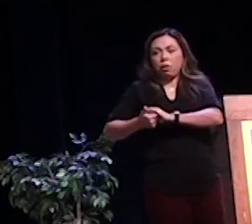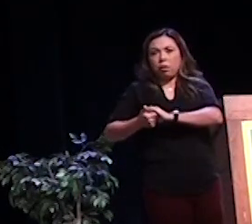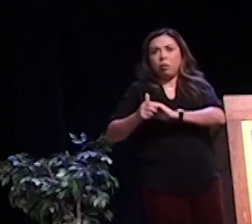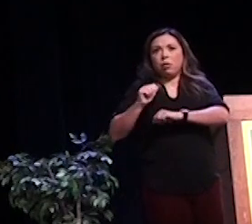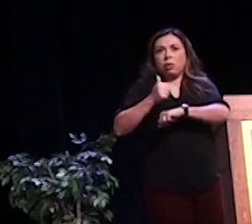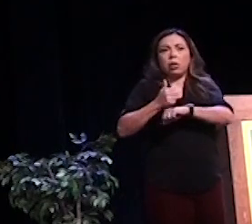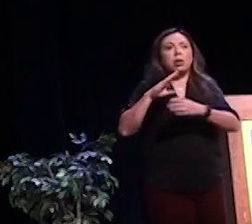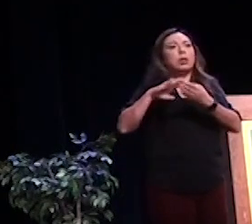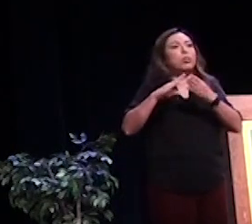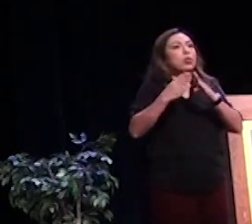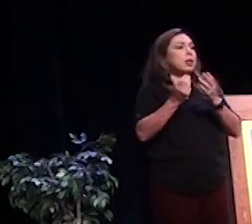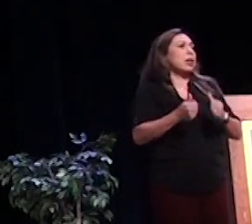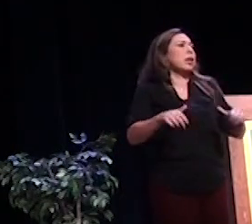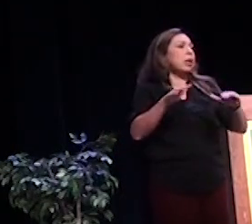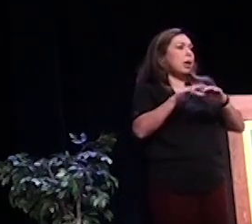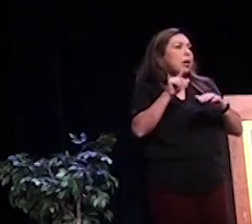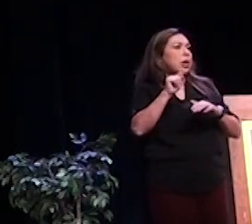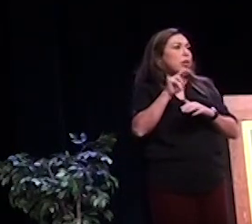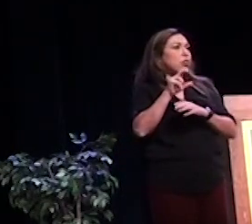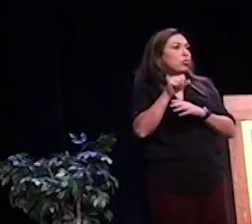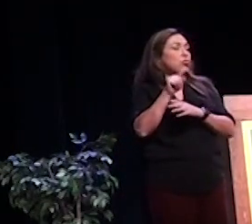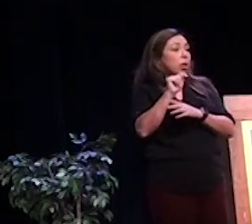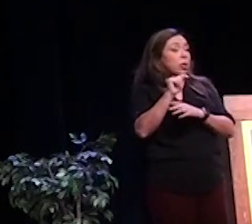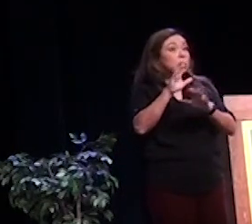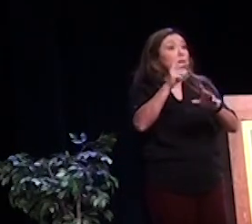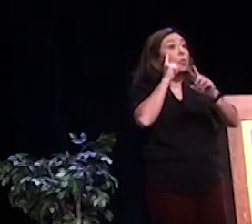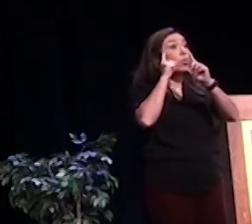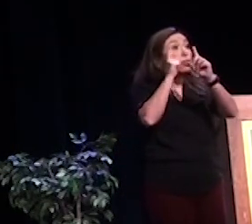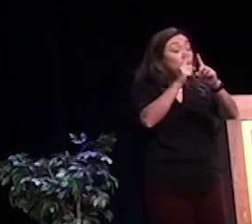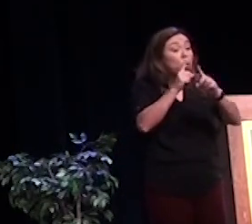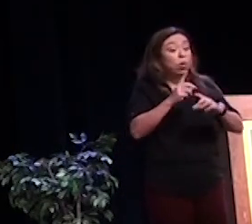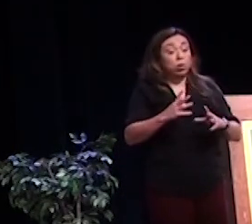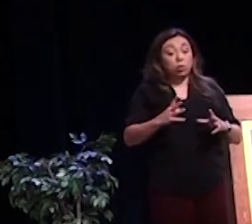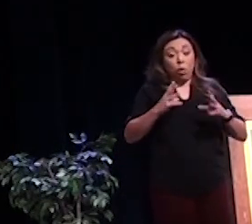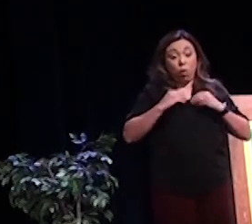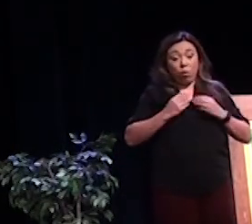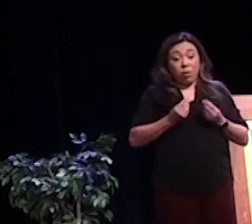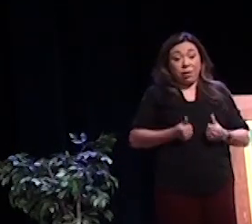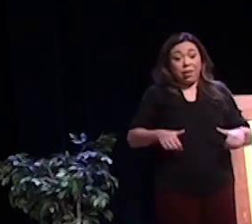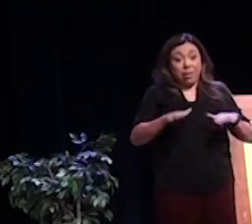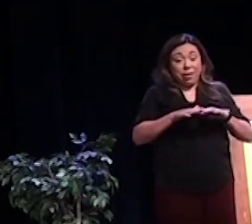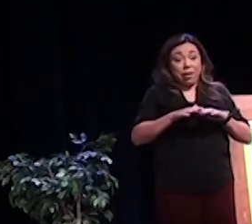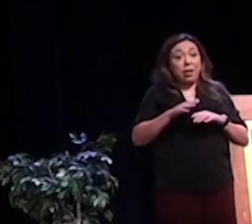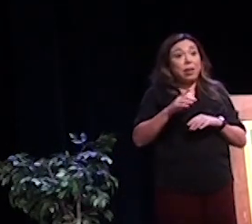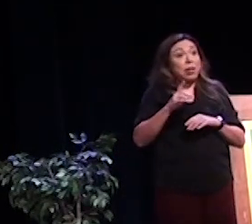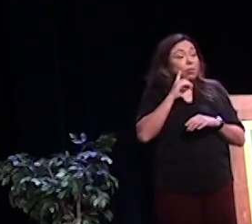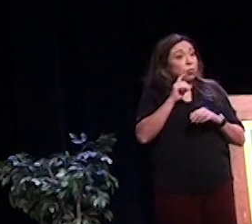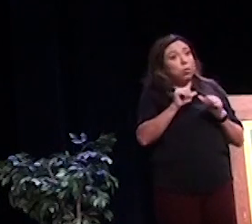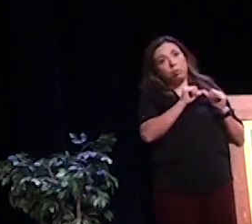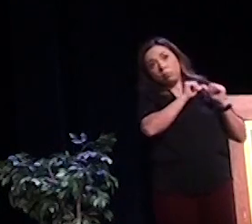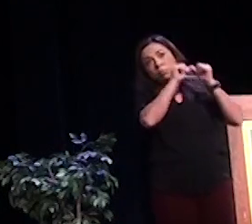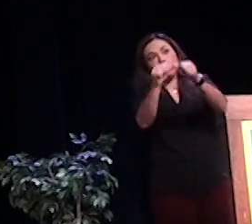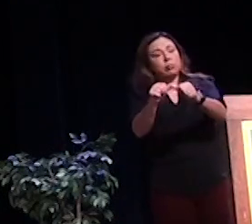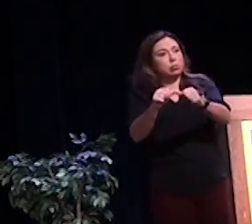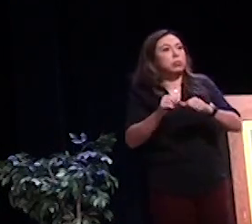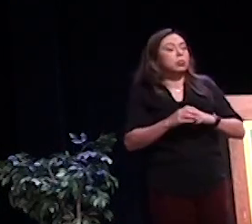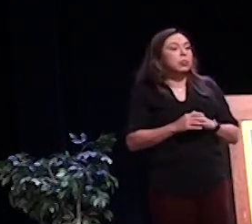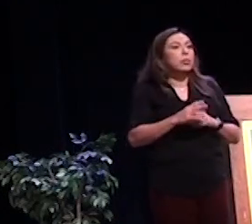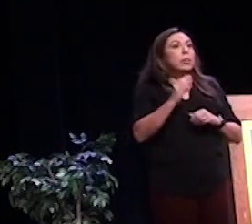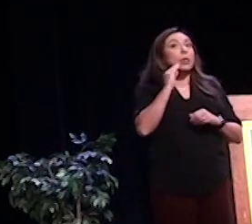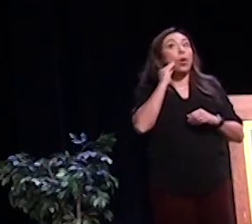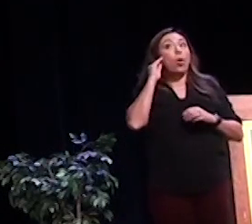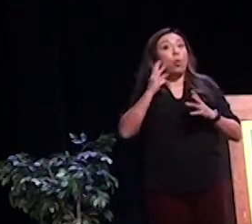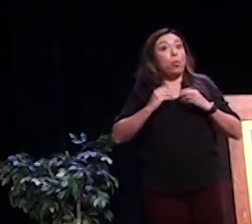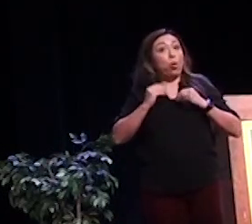So if the goal is that Mark would own the land for 100 years to preserve the affordability. So the homeowner wouldn't